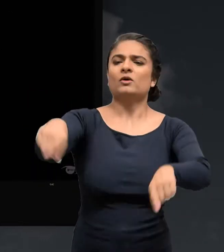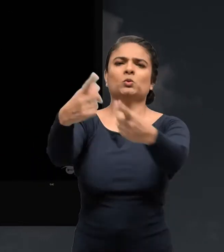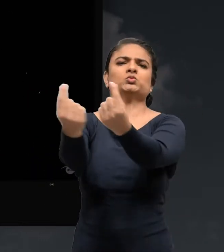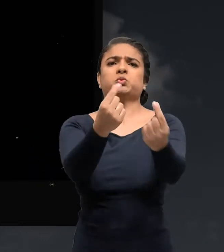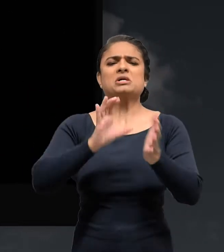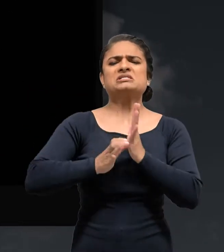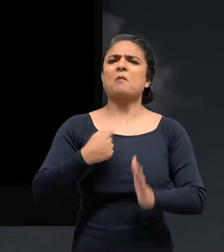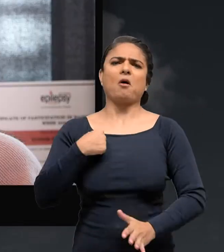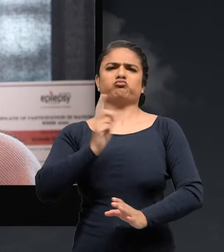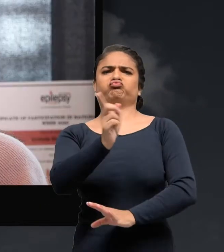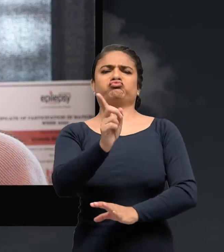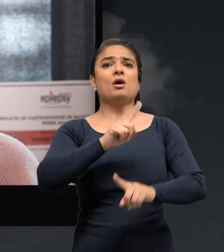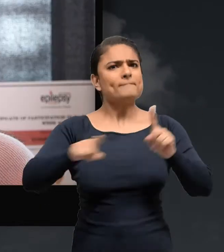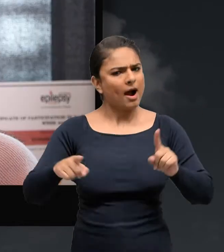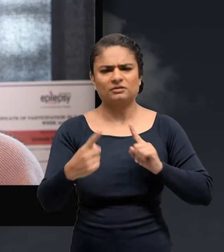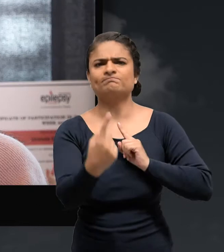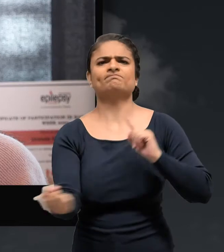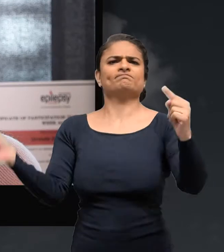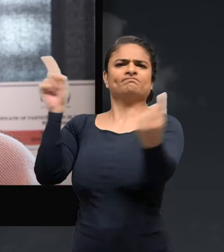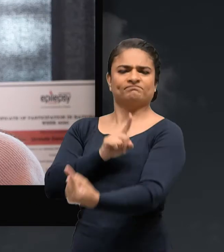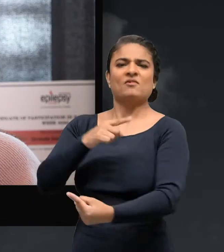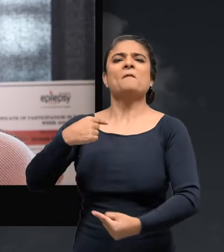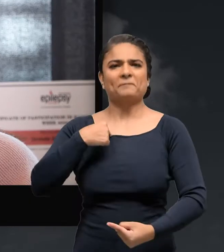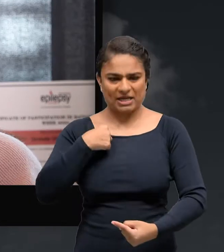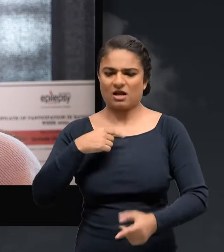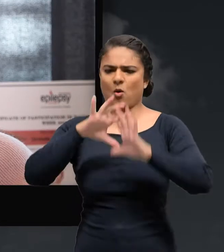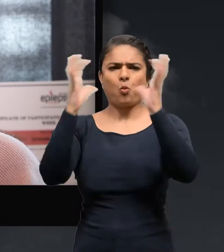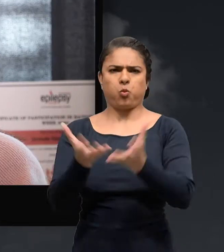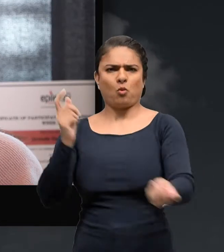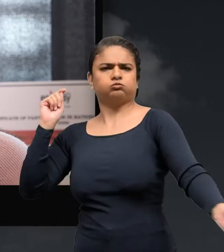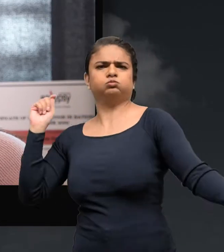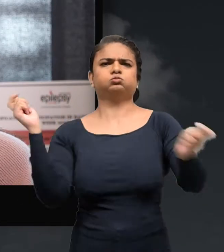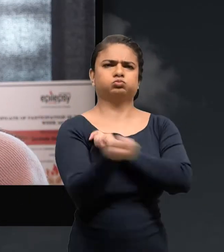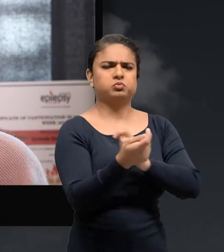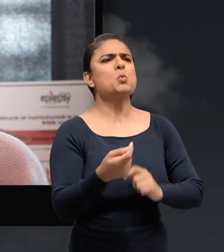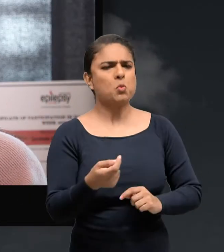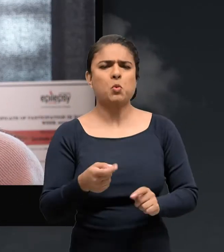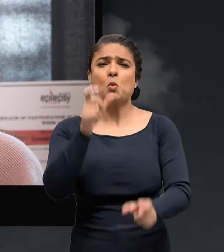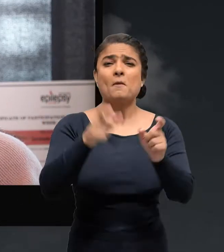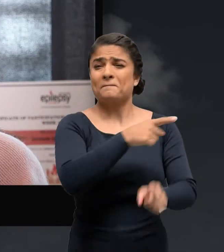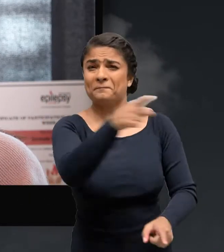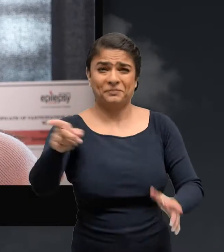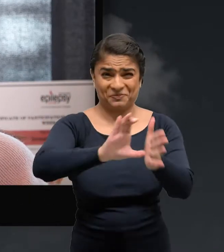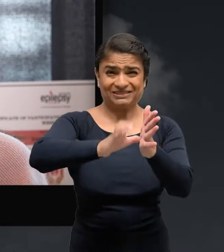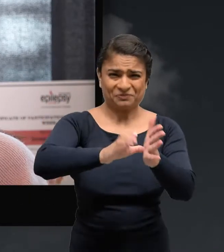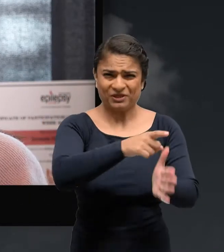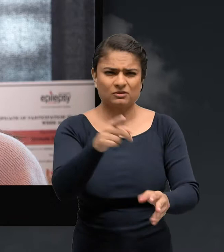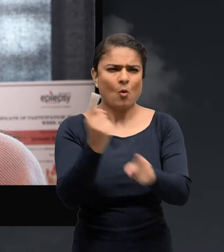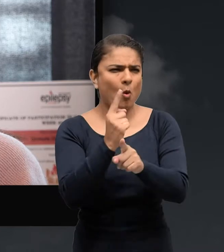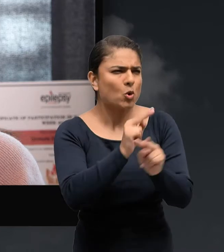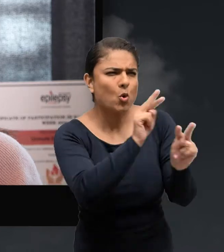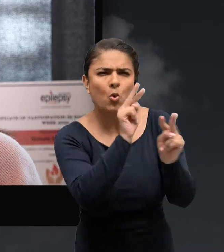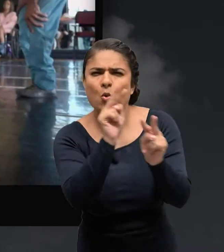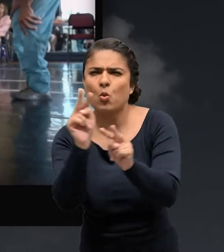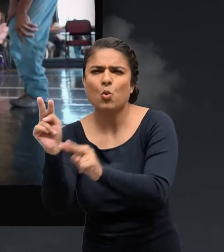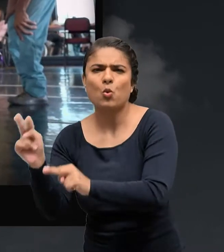I think art plays a very big role in the world, and also for people with disabilities. Looking at the people that